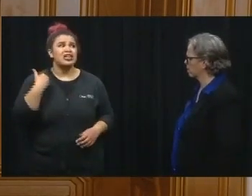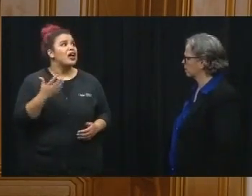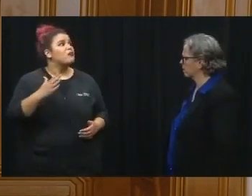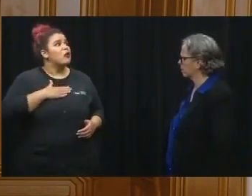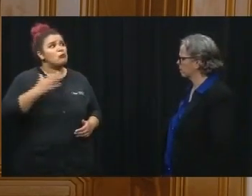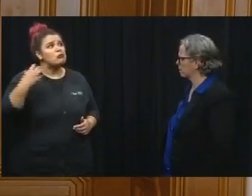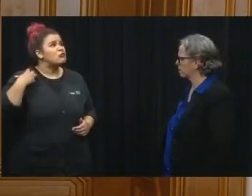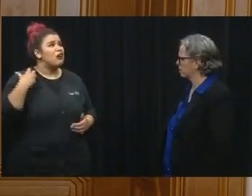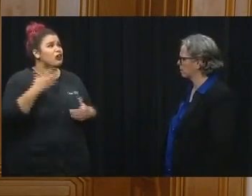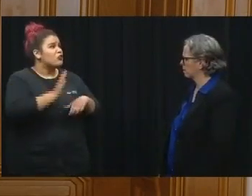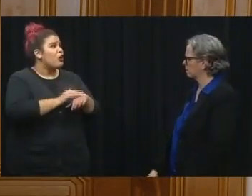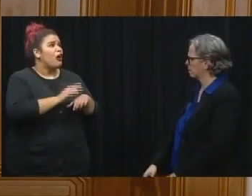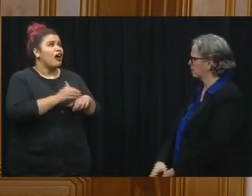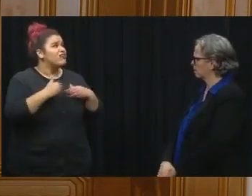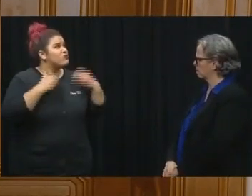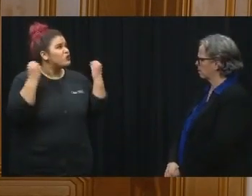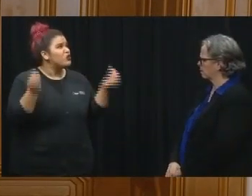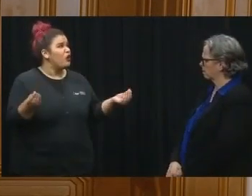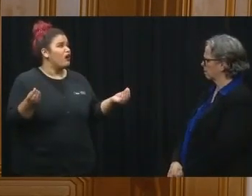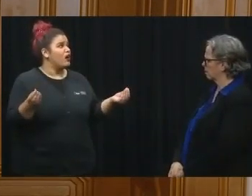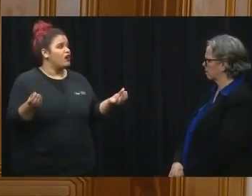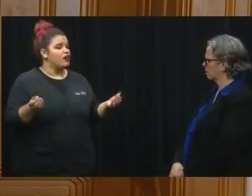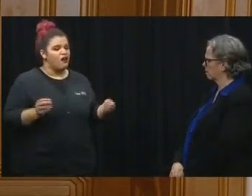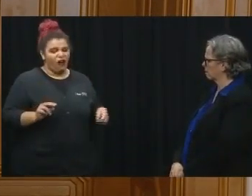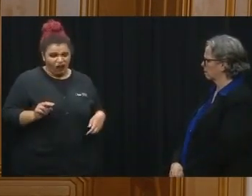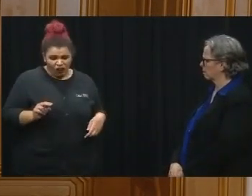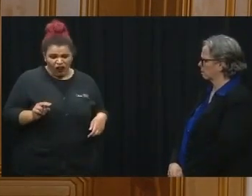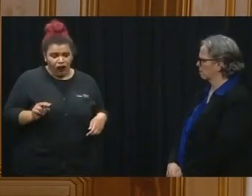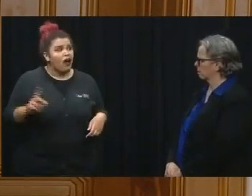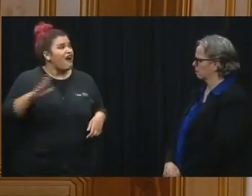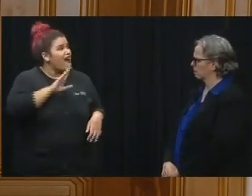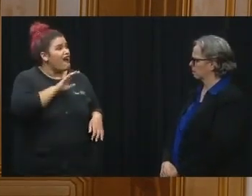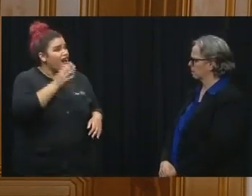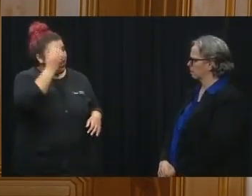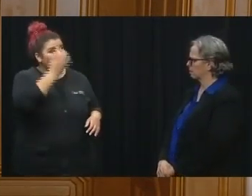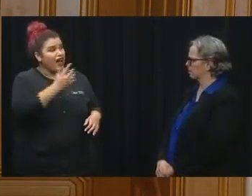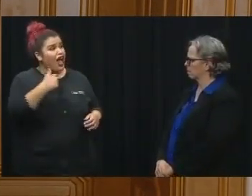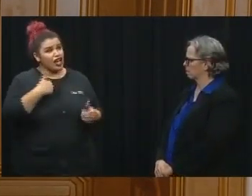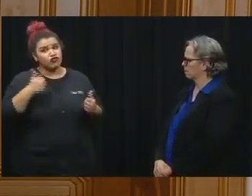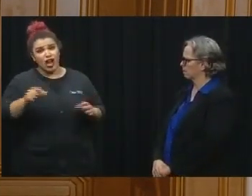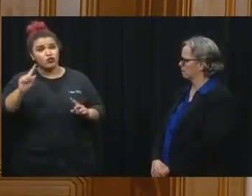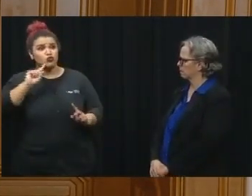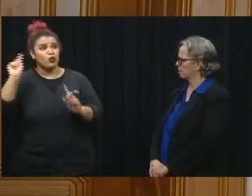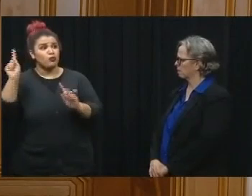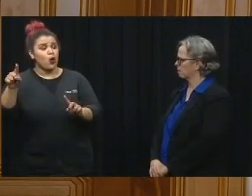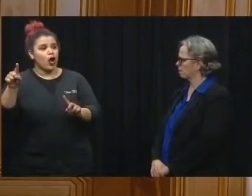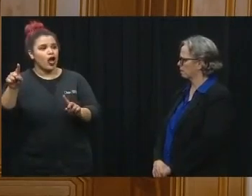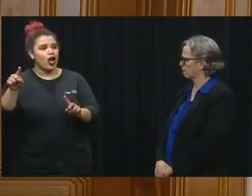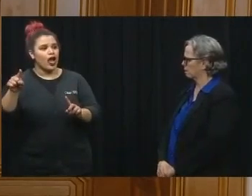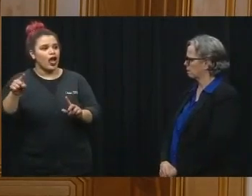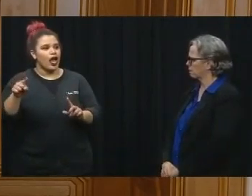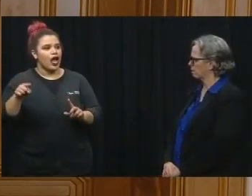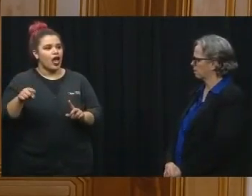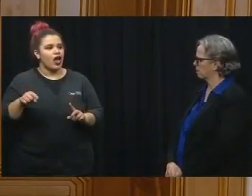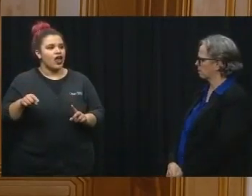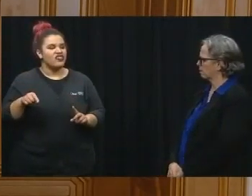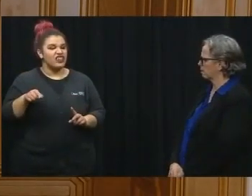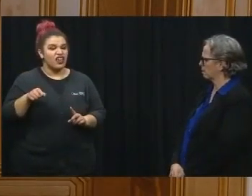that when she tried to report her employer, whoever she reported it to, they outed the,